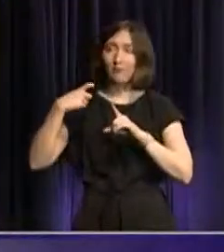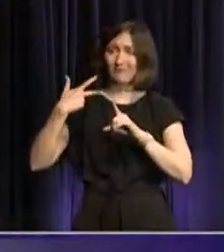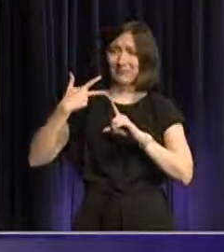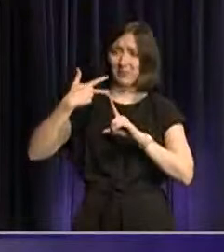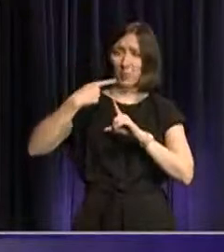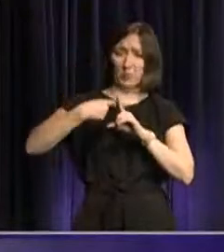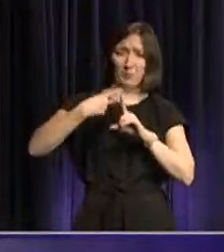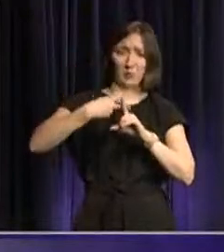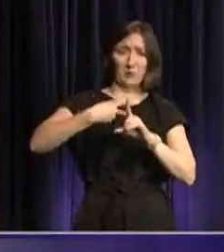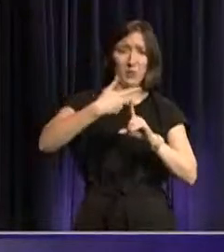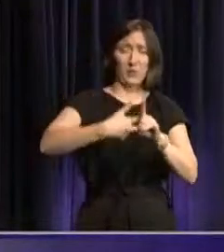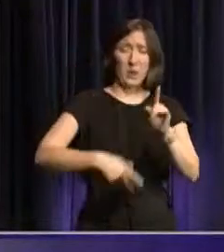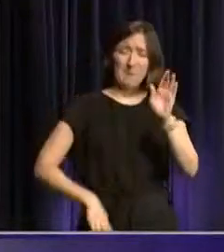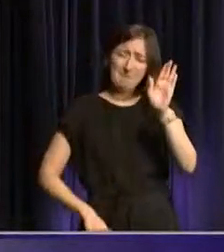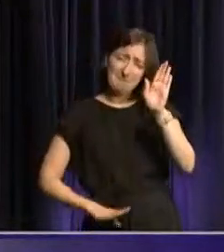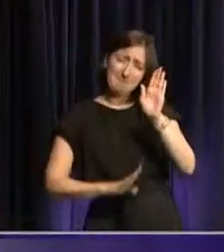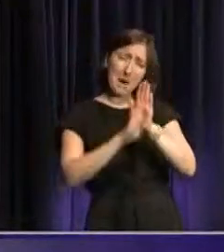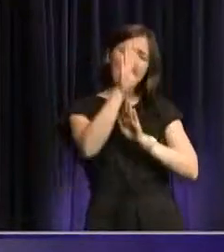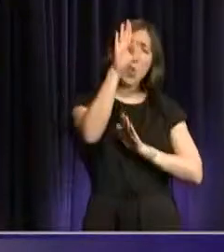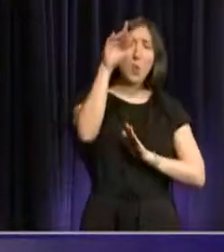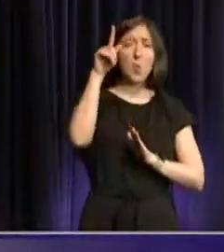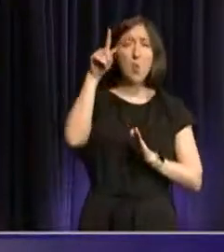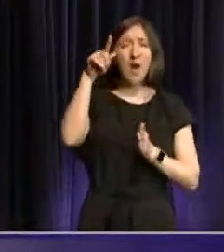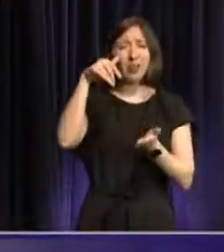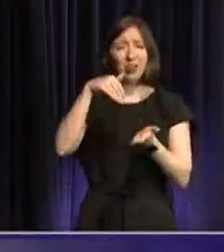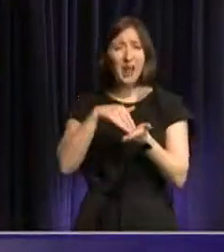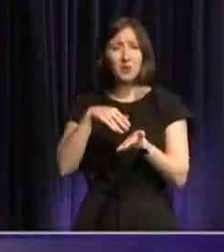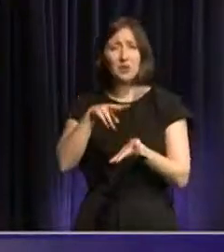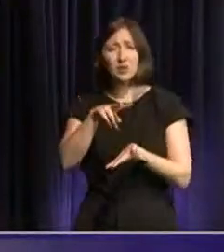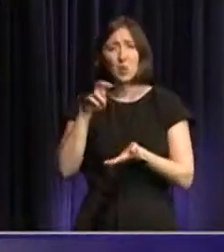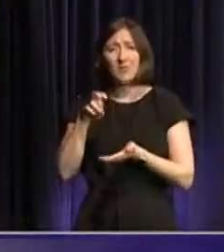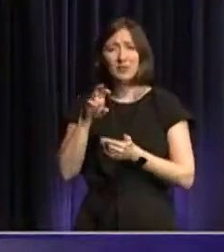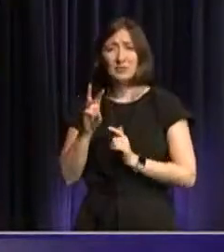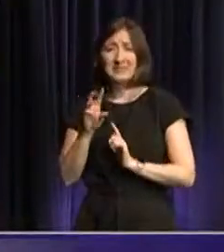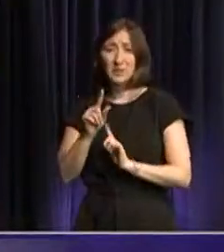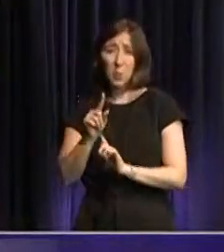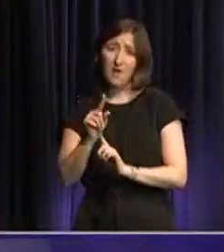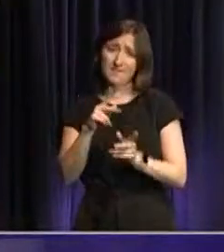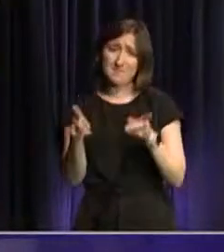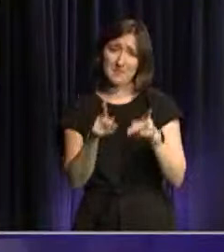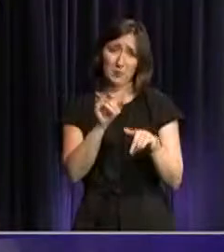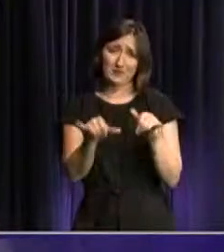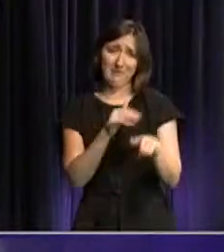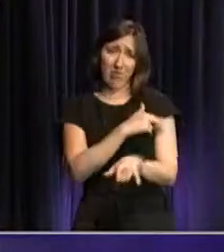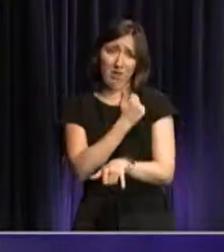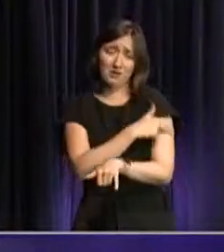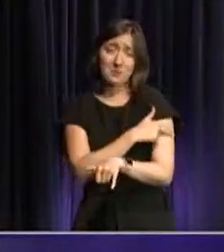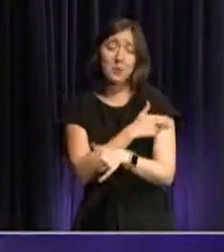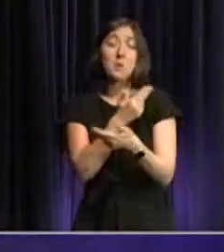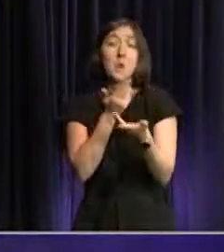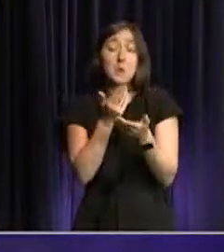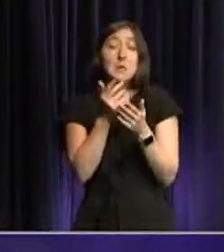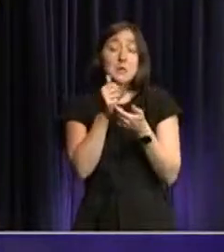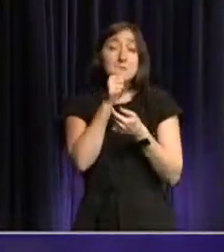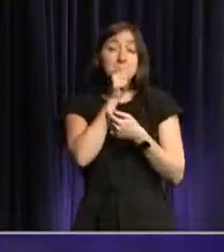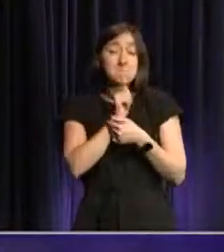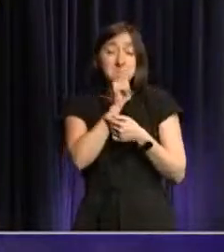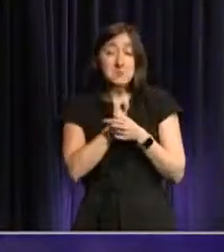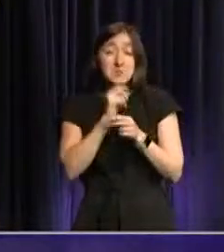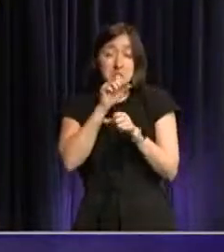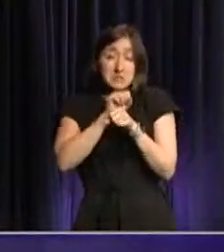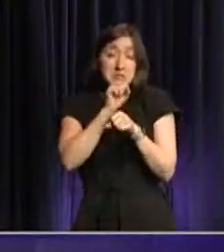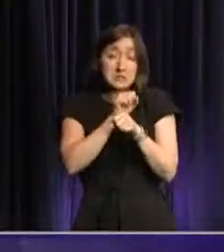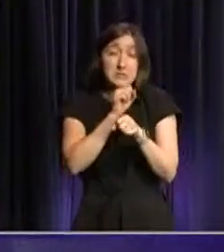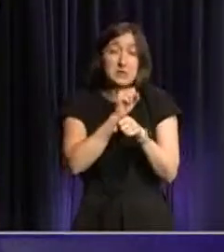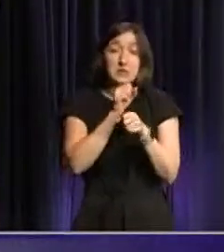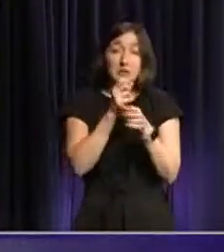to 1,261. Then we worked our way back down again in a successful manner. And by